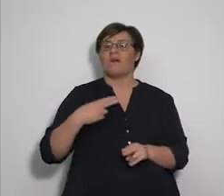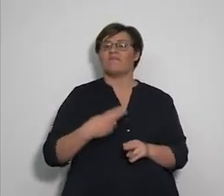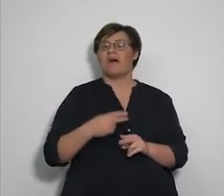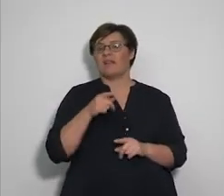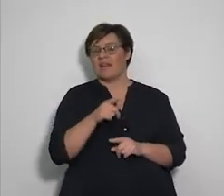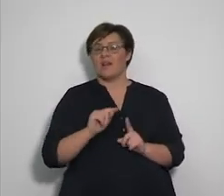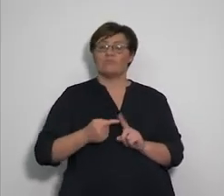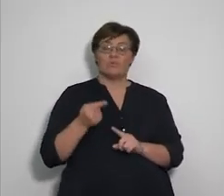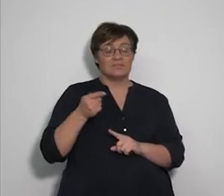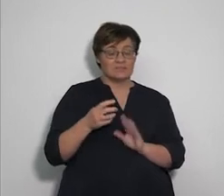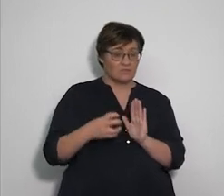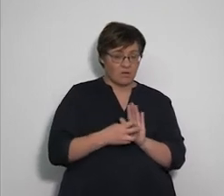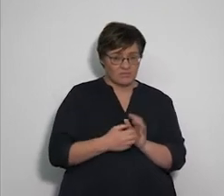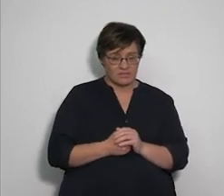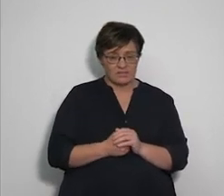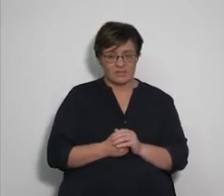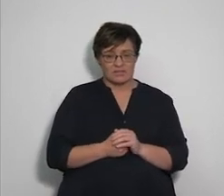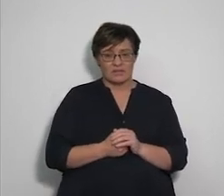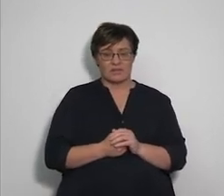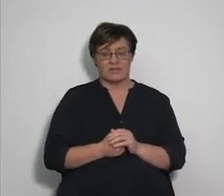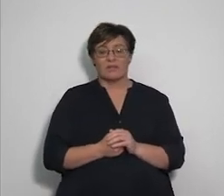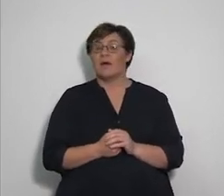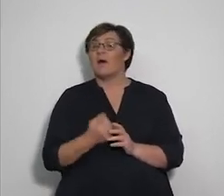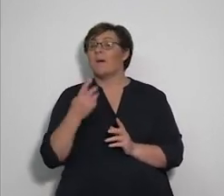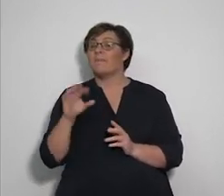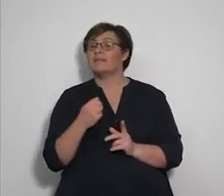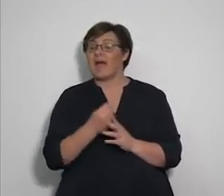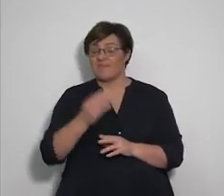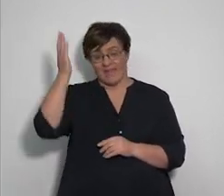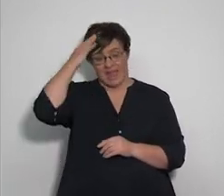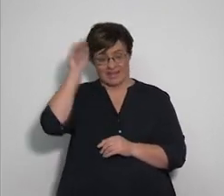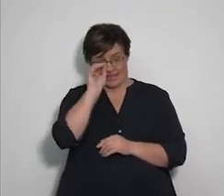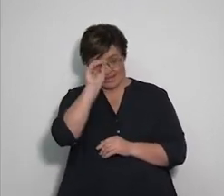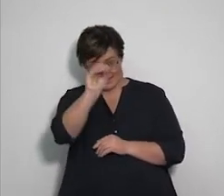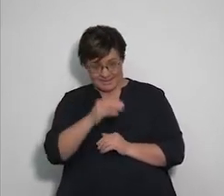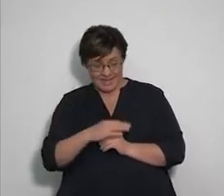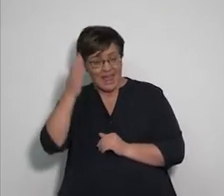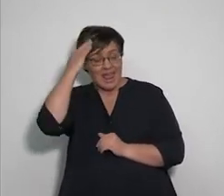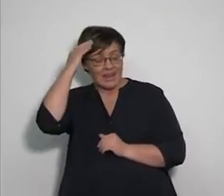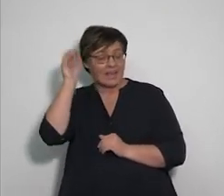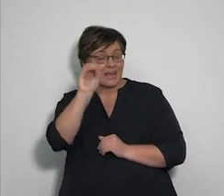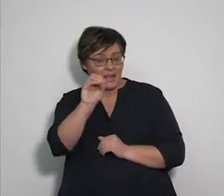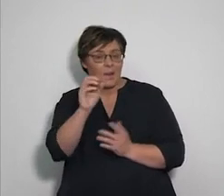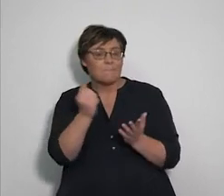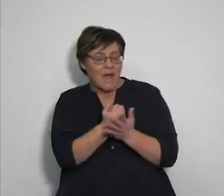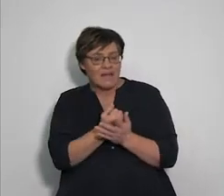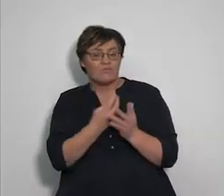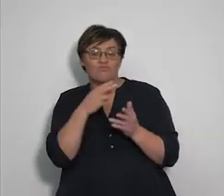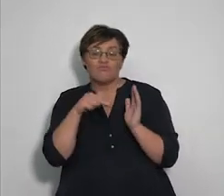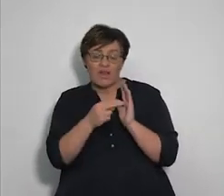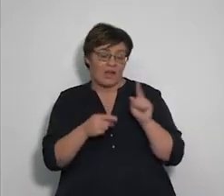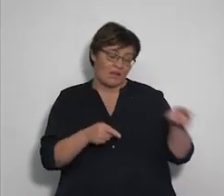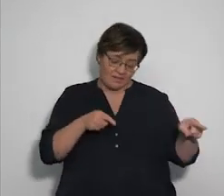our final point to drawing the graph. It must have a heading, and the heading